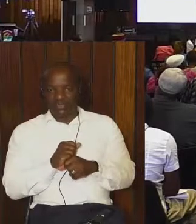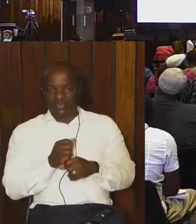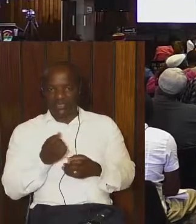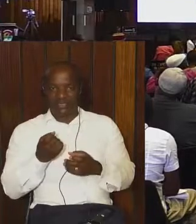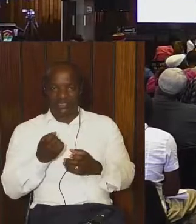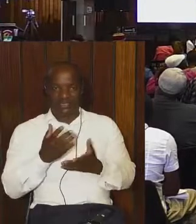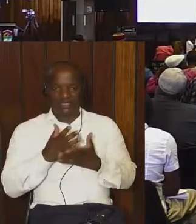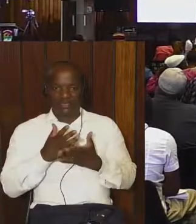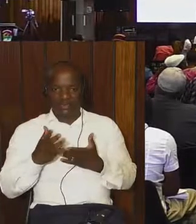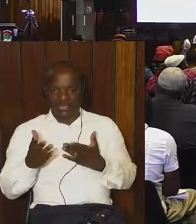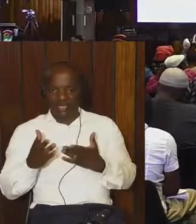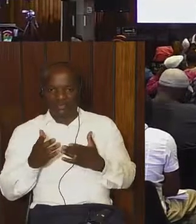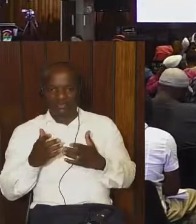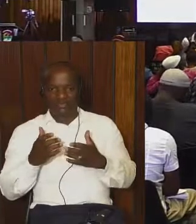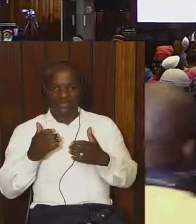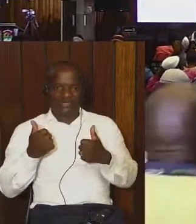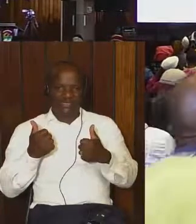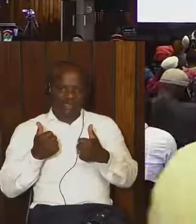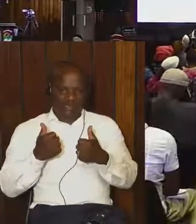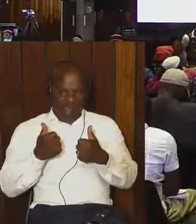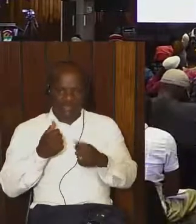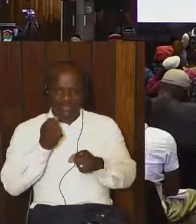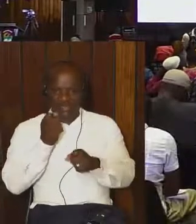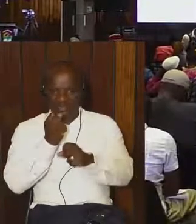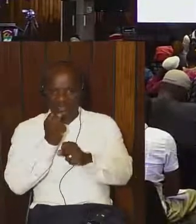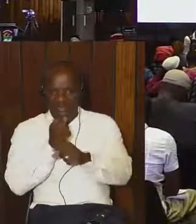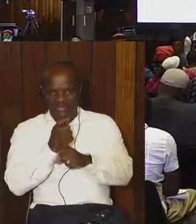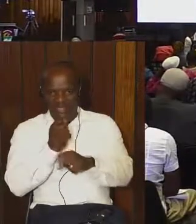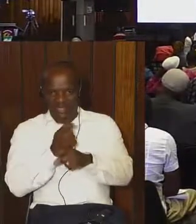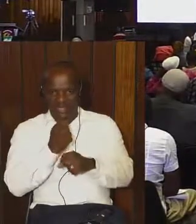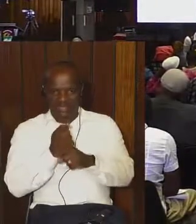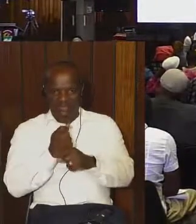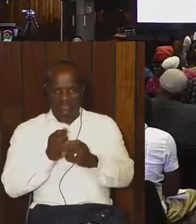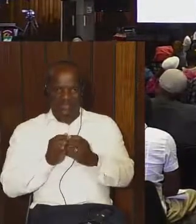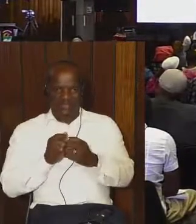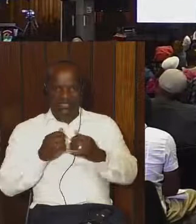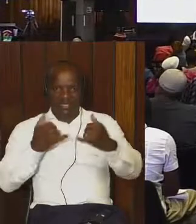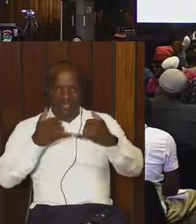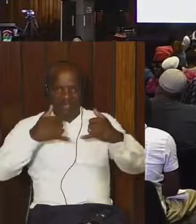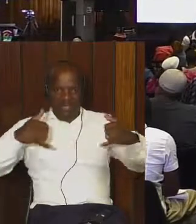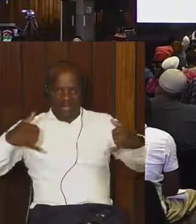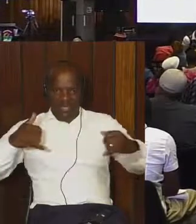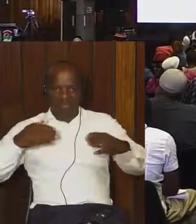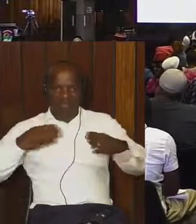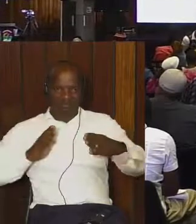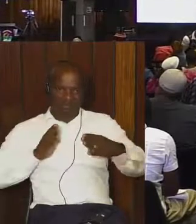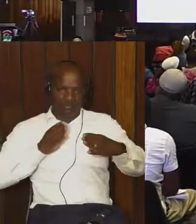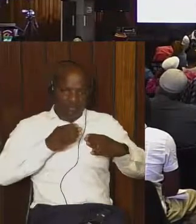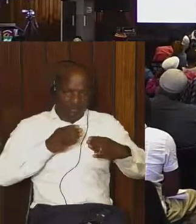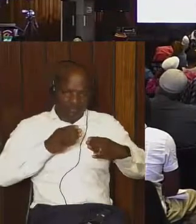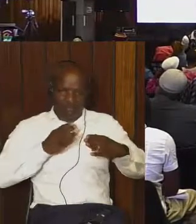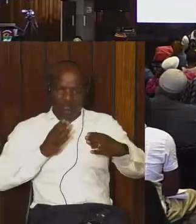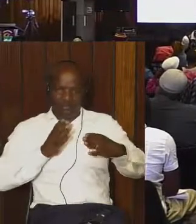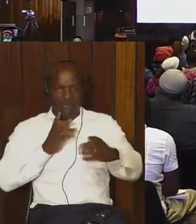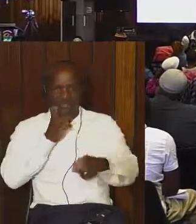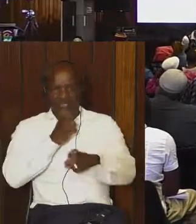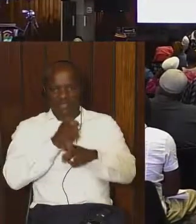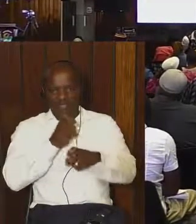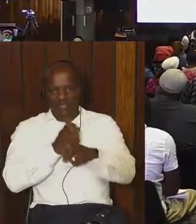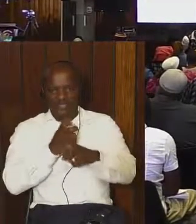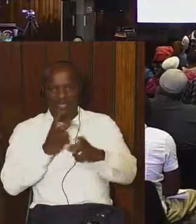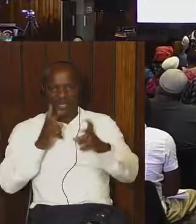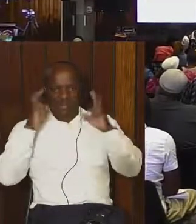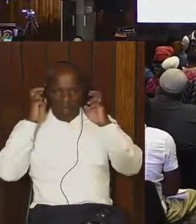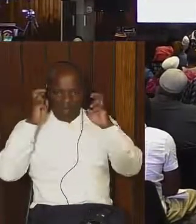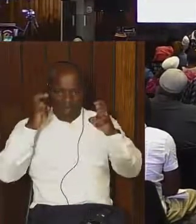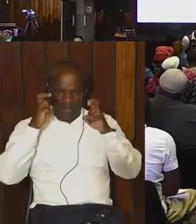whereby other taxis cannot cross the line to another demarcation. But when we use the buses